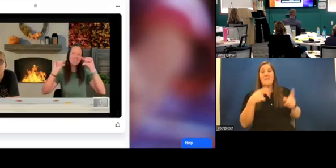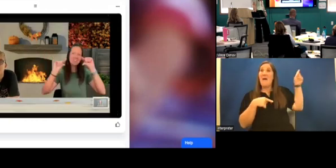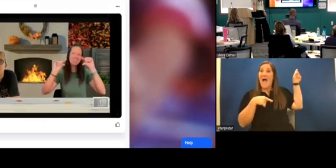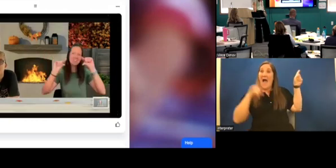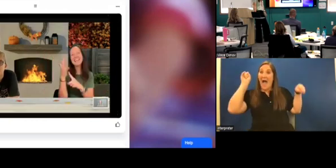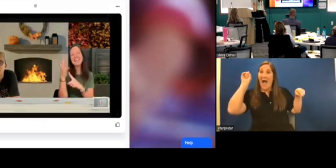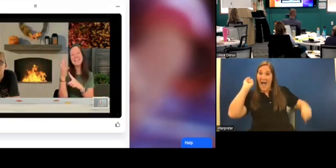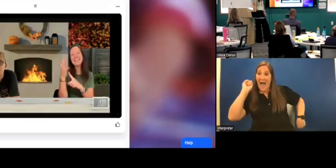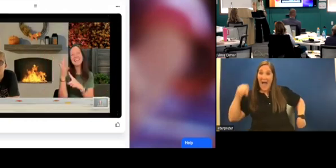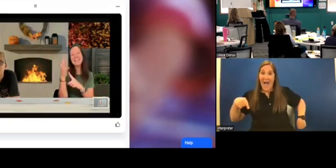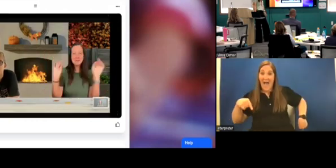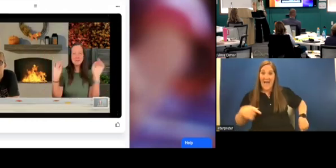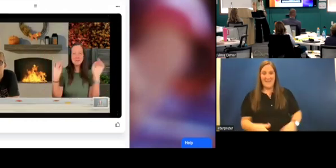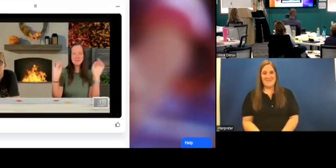things.